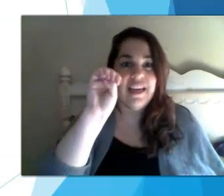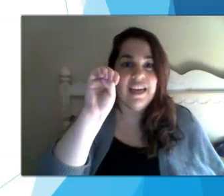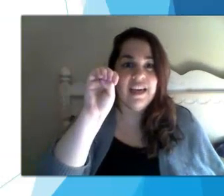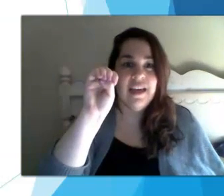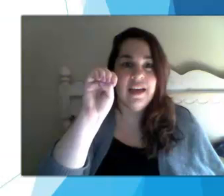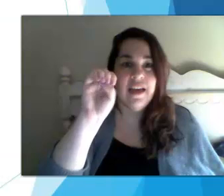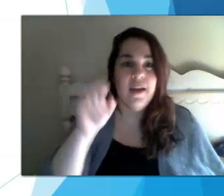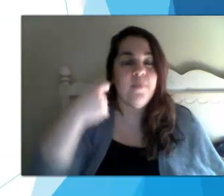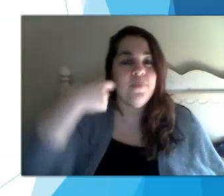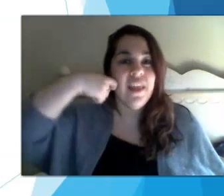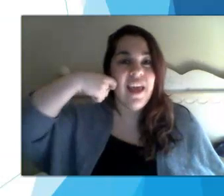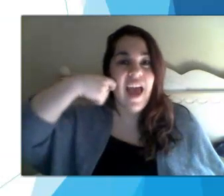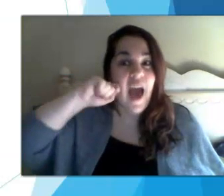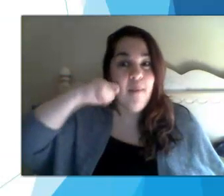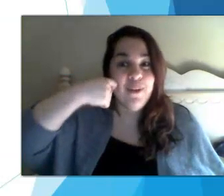Apple.